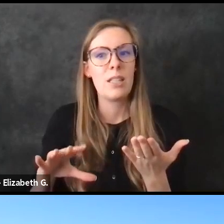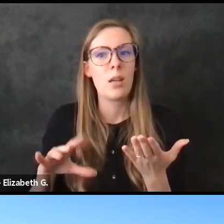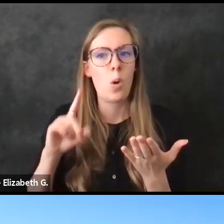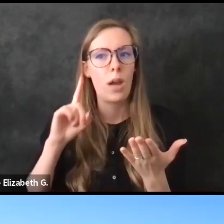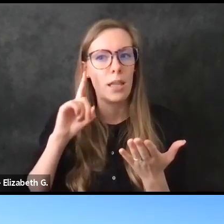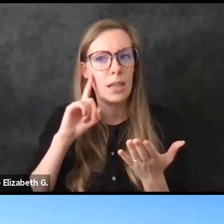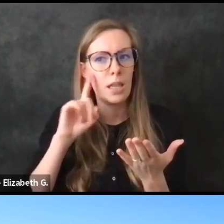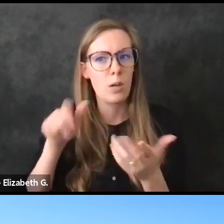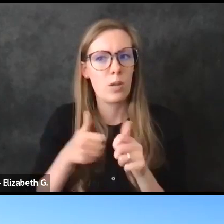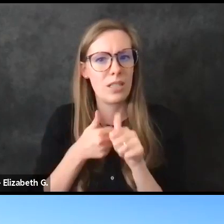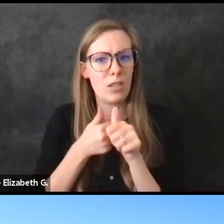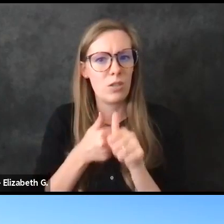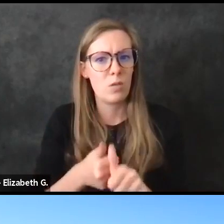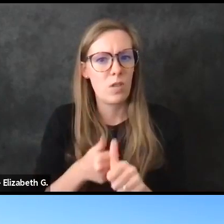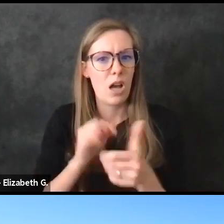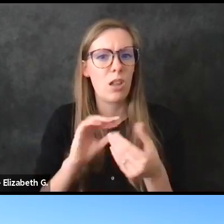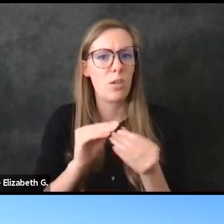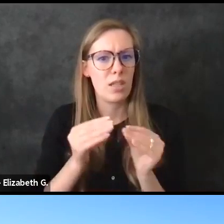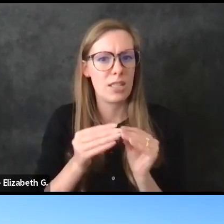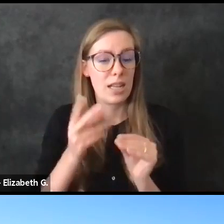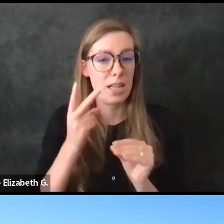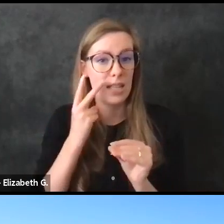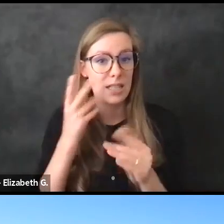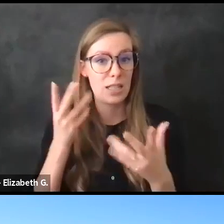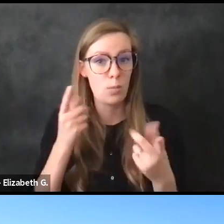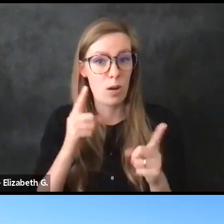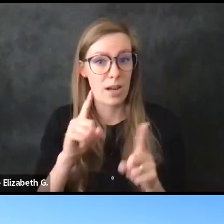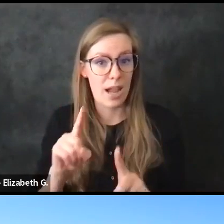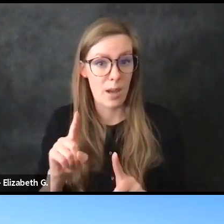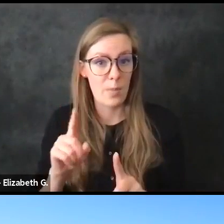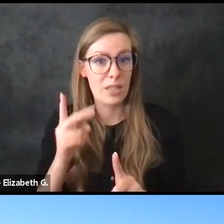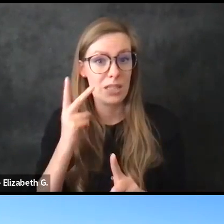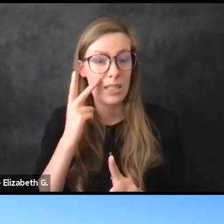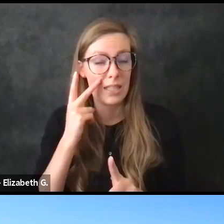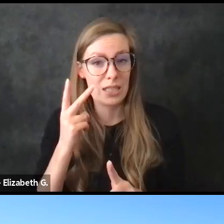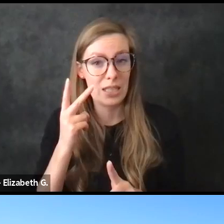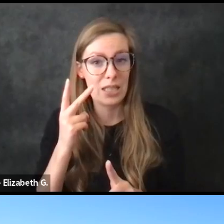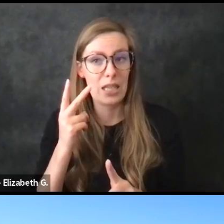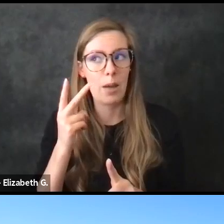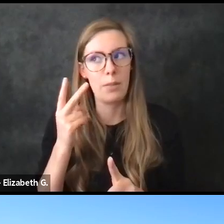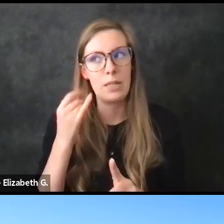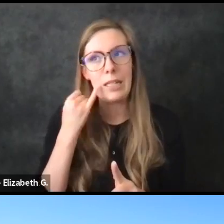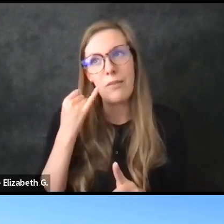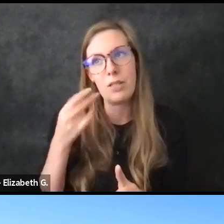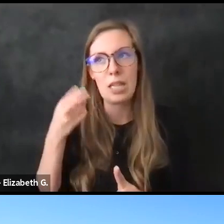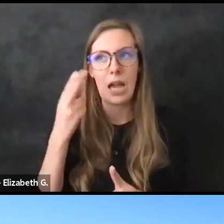just follow the data and see what happens to see if it really is a very high risk setting or not.